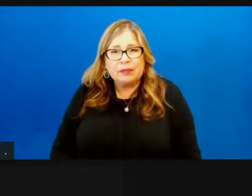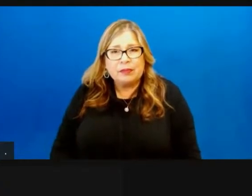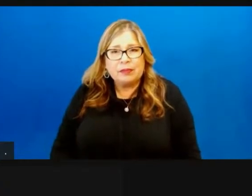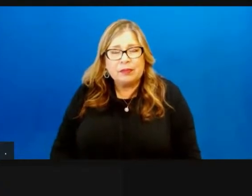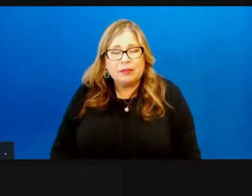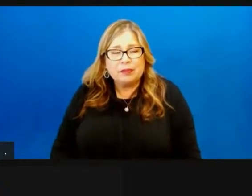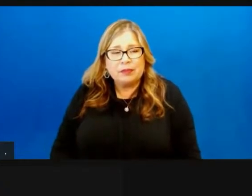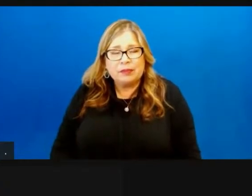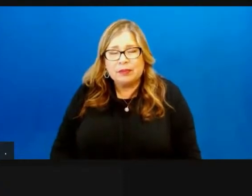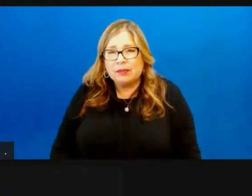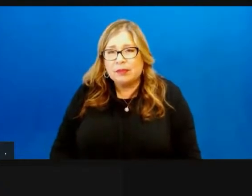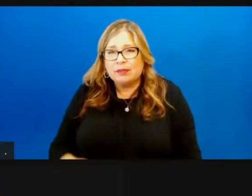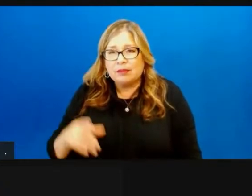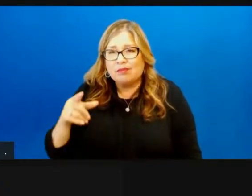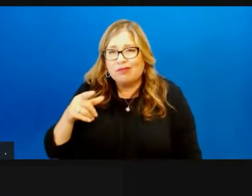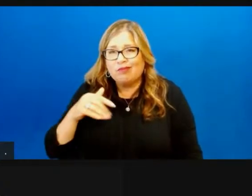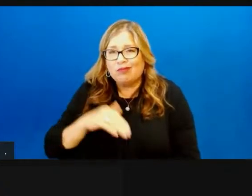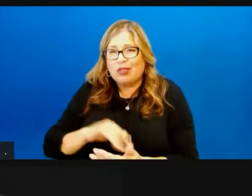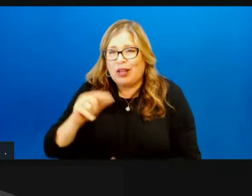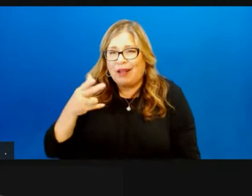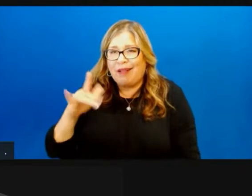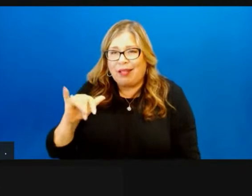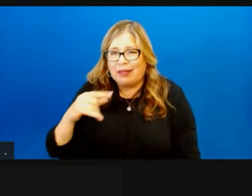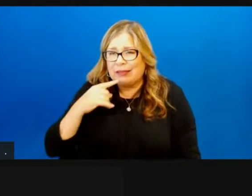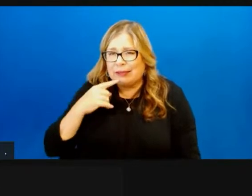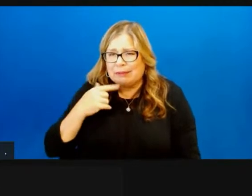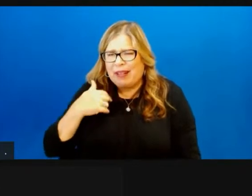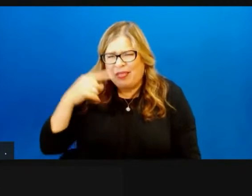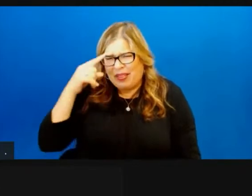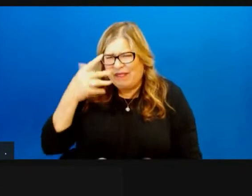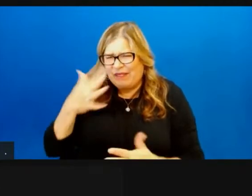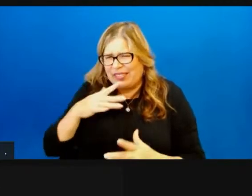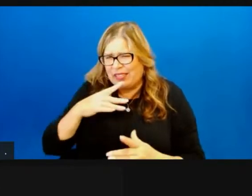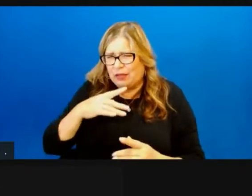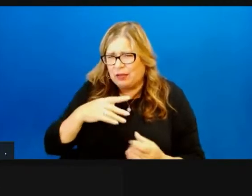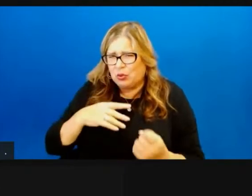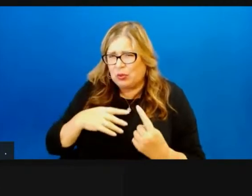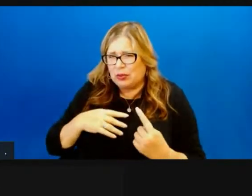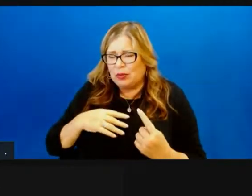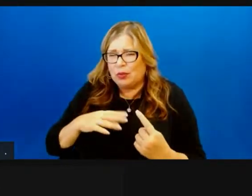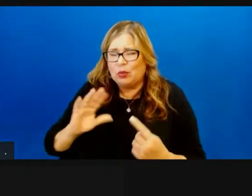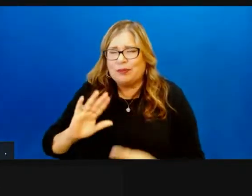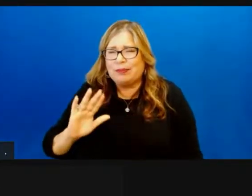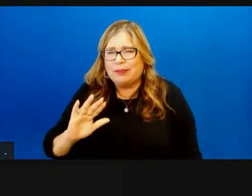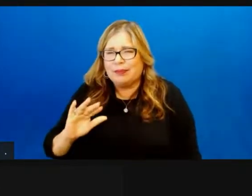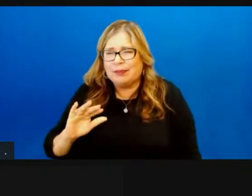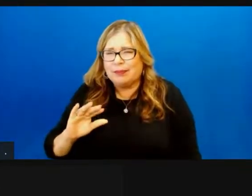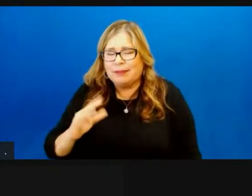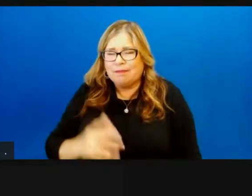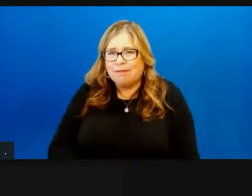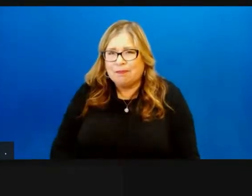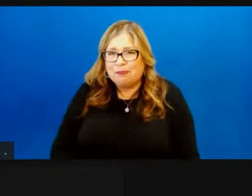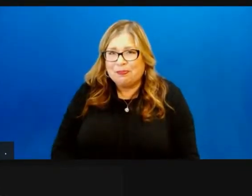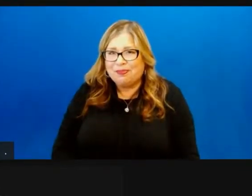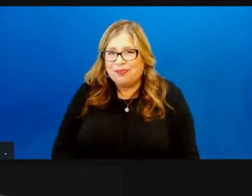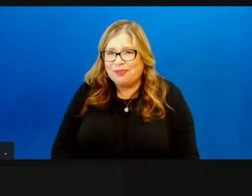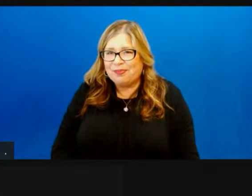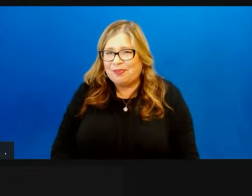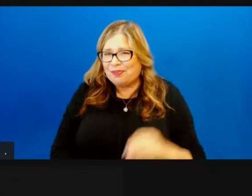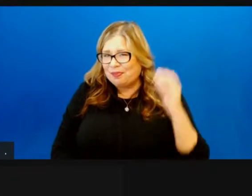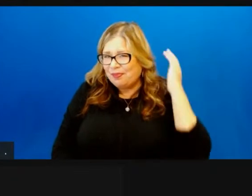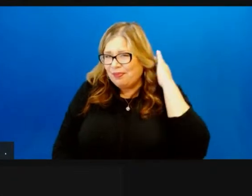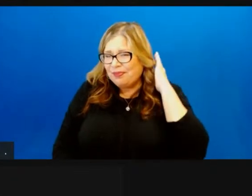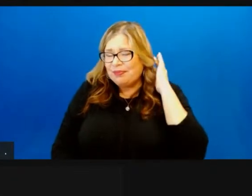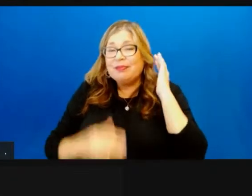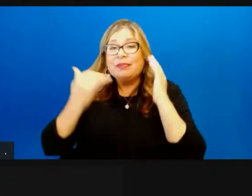I don't think so, but we'll go on to our final. Maybe. Yeah, we're going on to the final question.